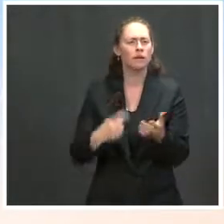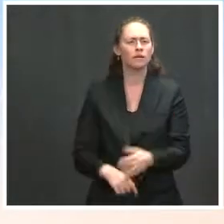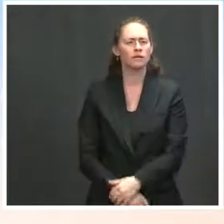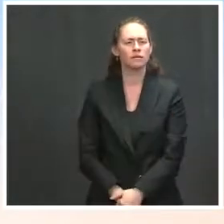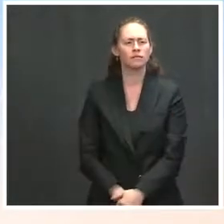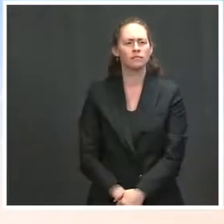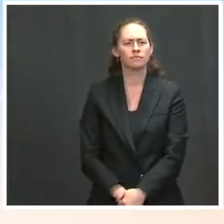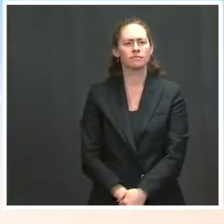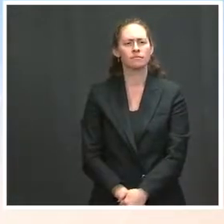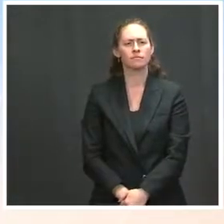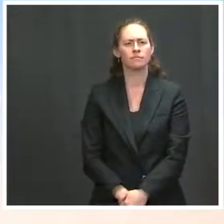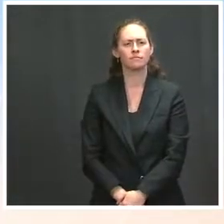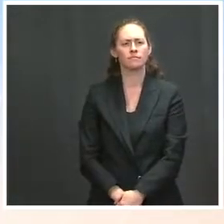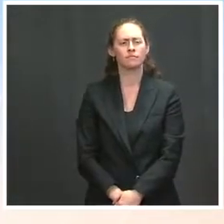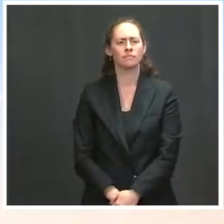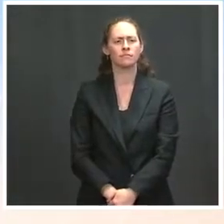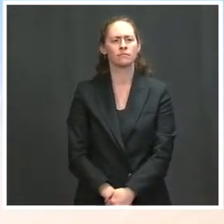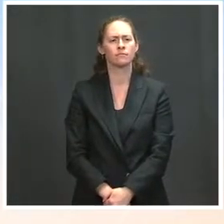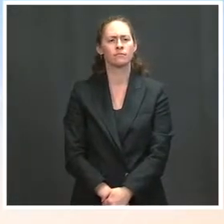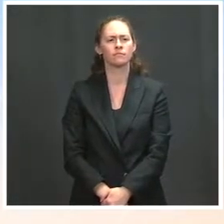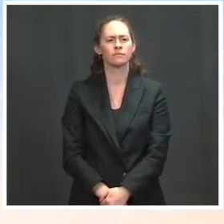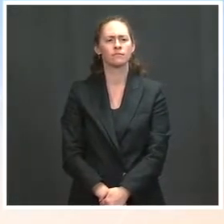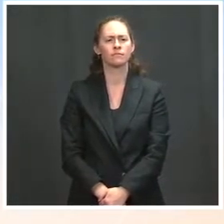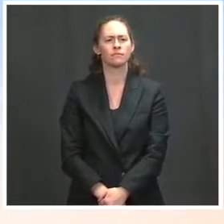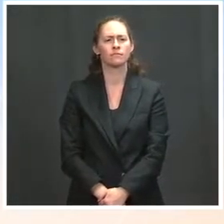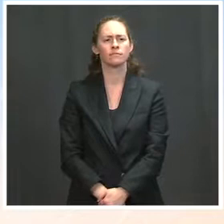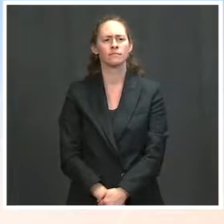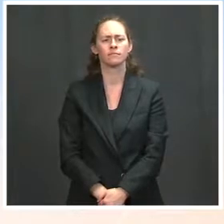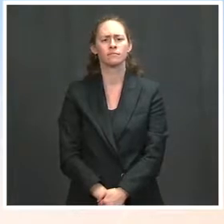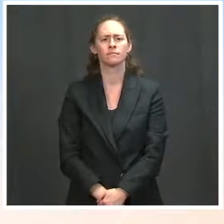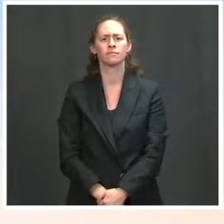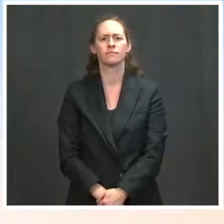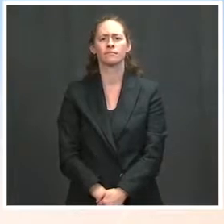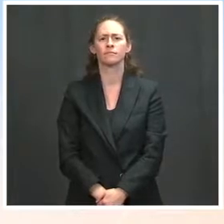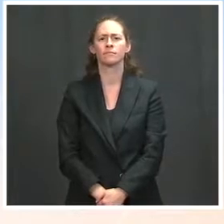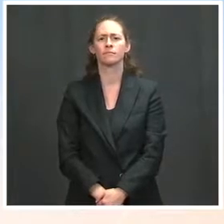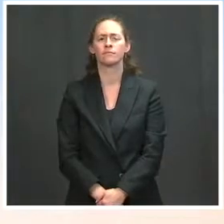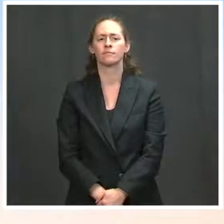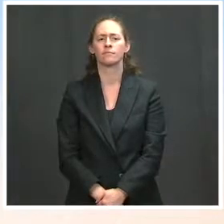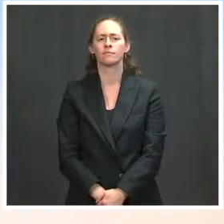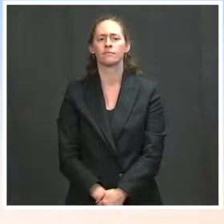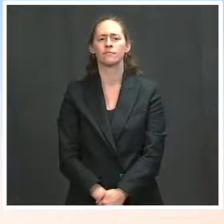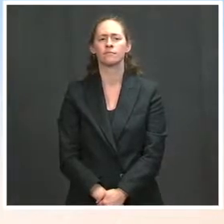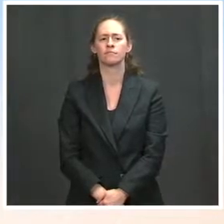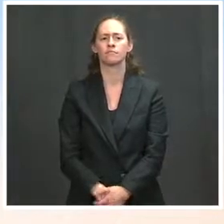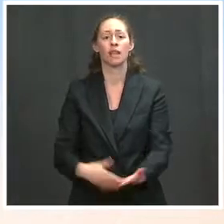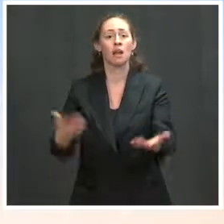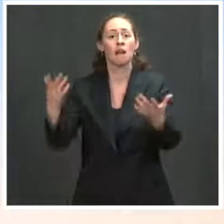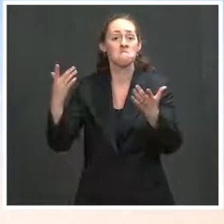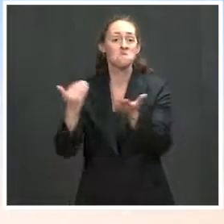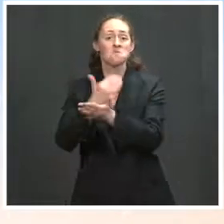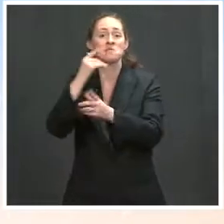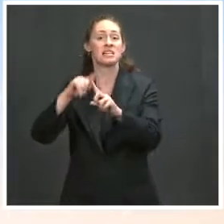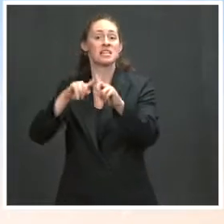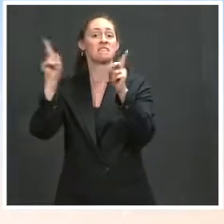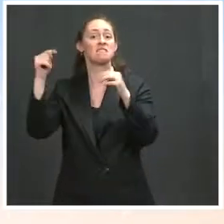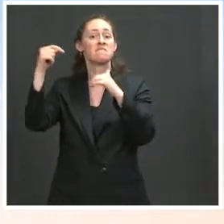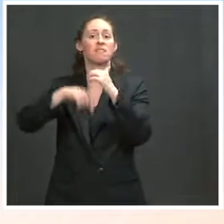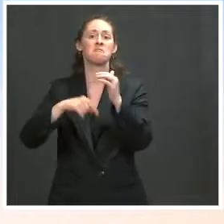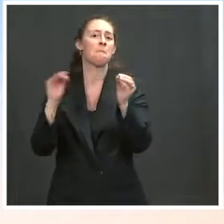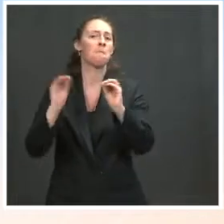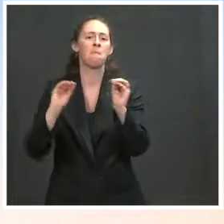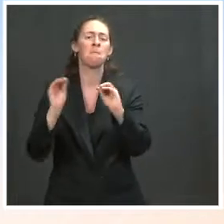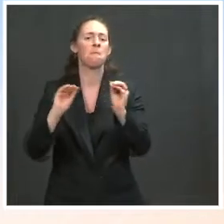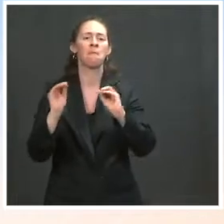in Egypt, and will it go beyond talk? So I have to tell, I don't have any more to read out from that specific conversation. From the readout, I'm gonna let the readout sit